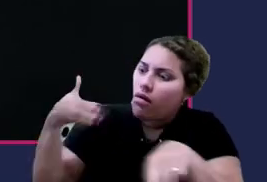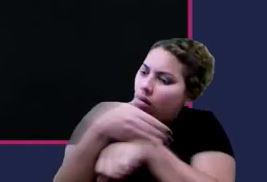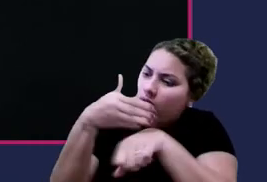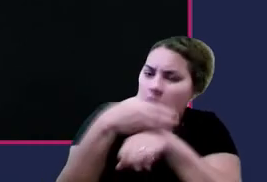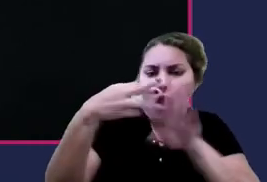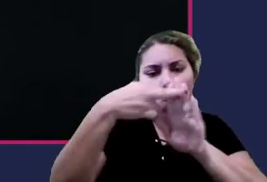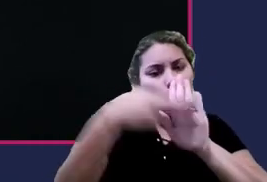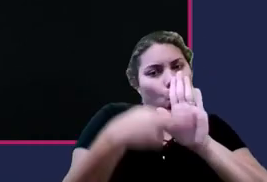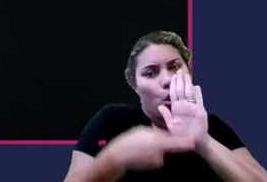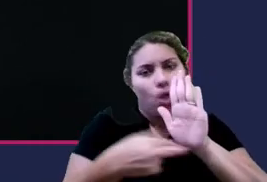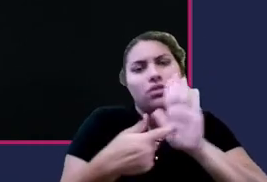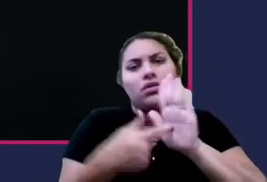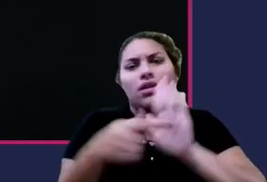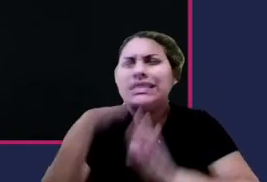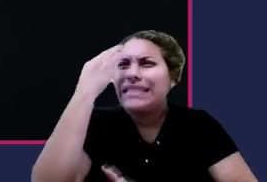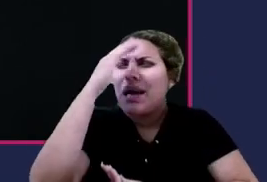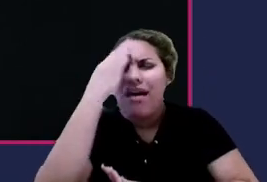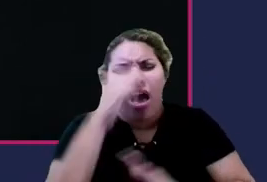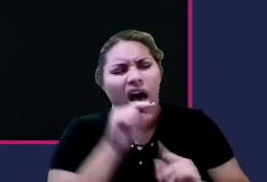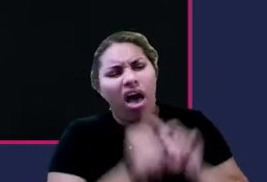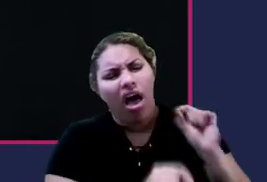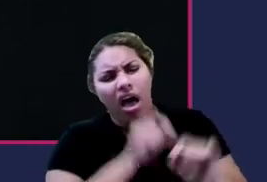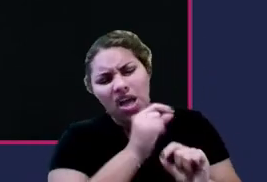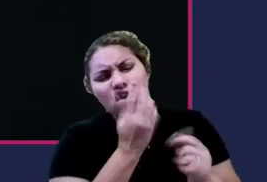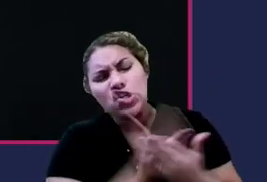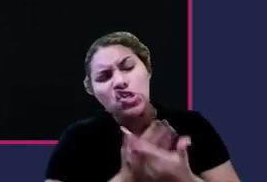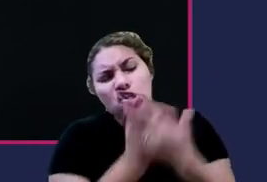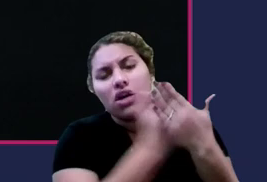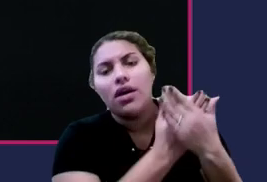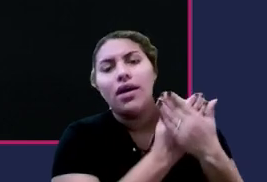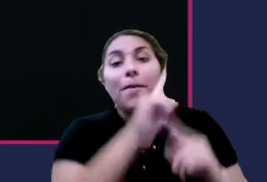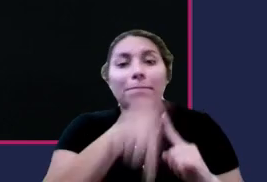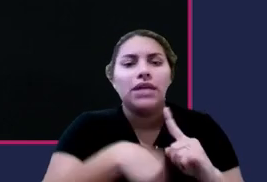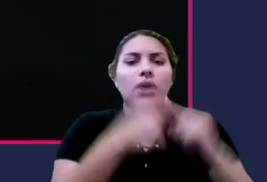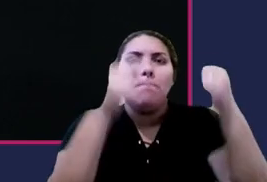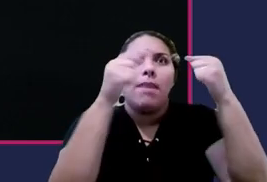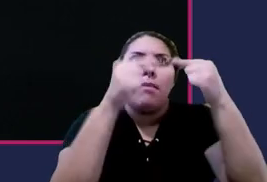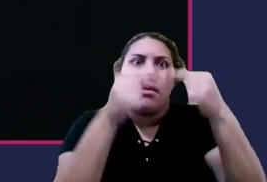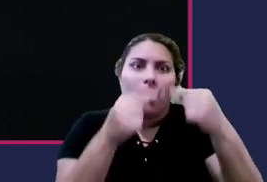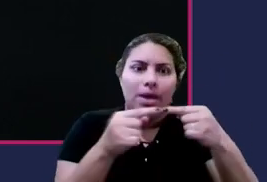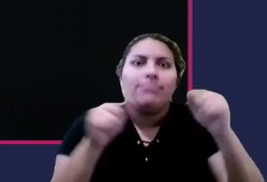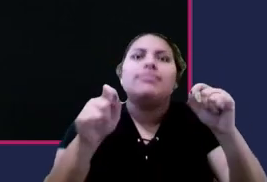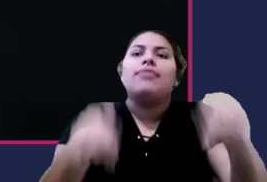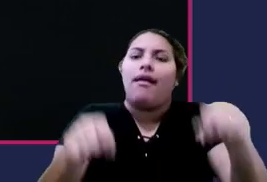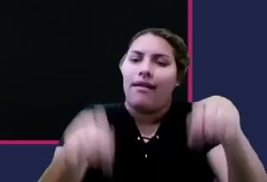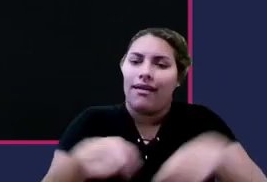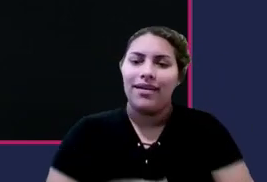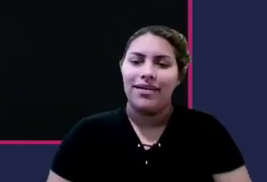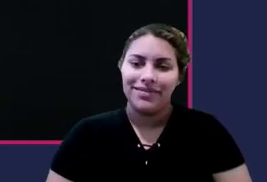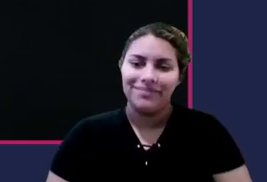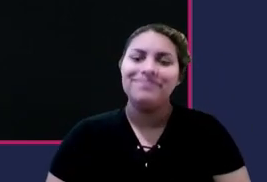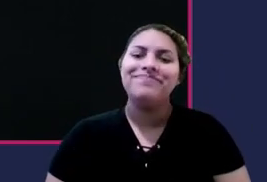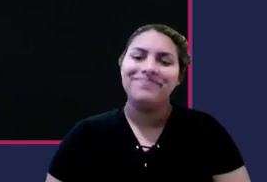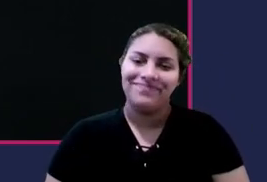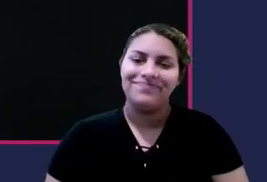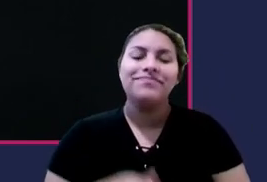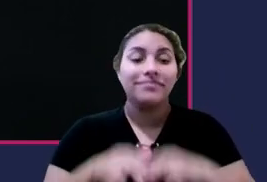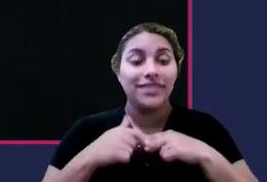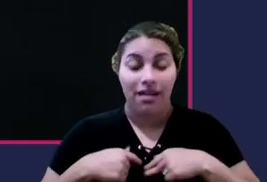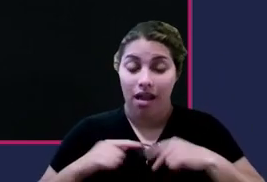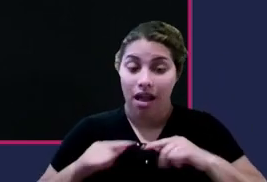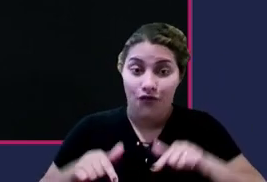regulation, we are going to open less margin to interpretation and we're going to be more reliable.